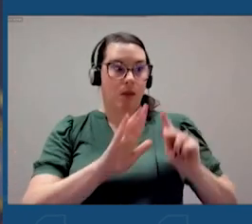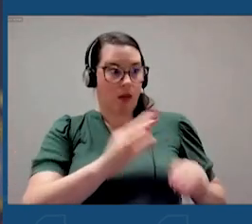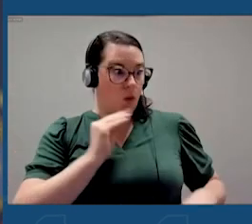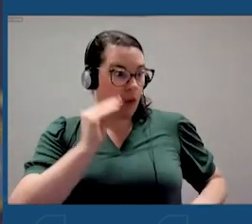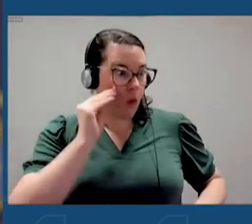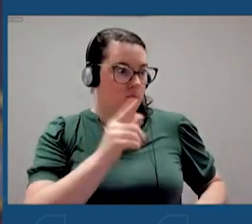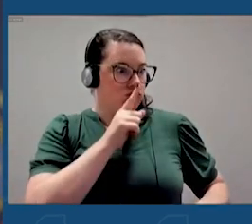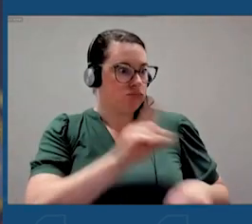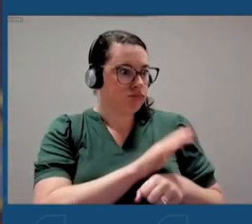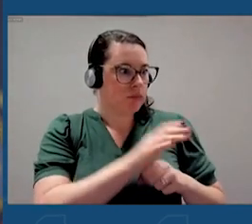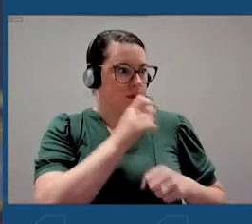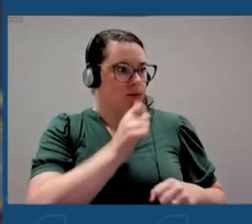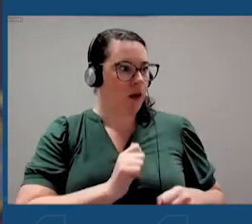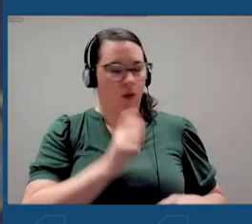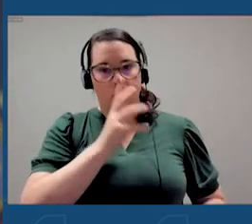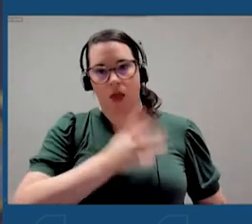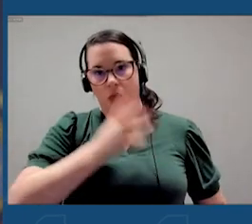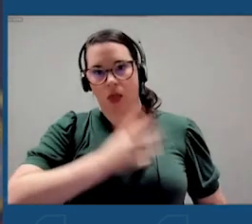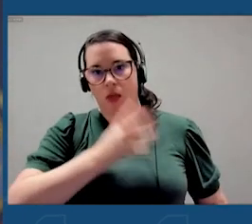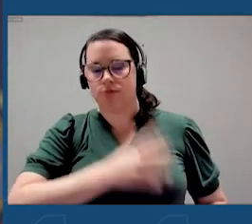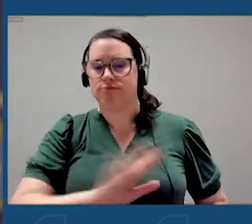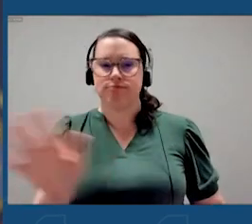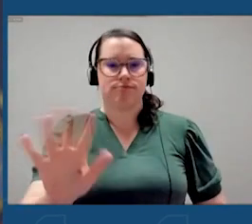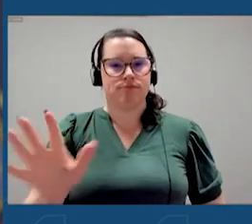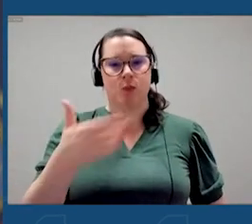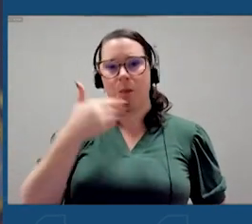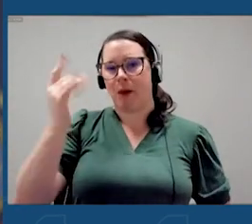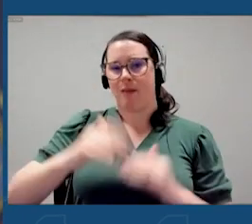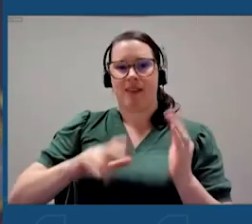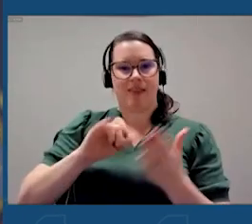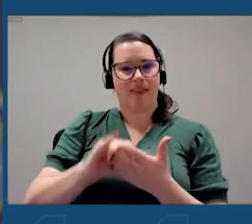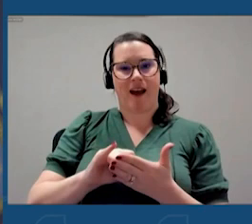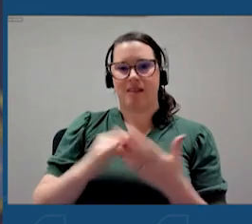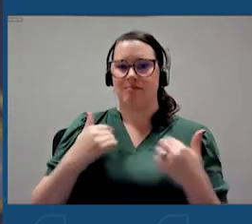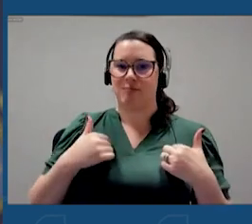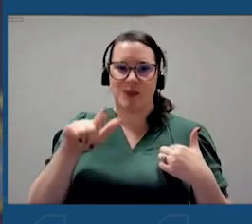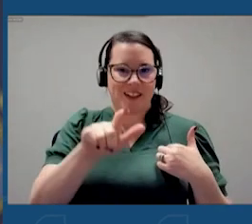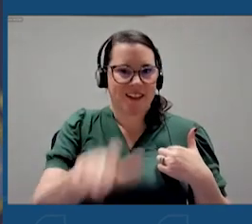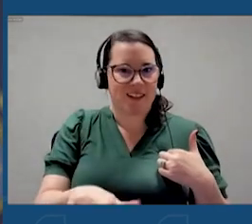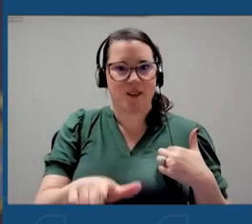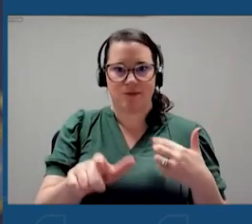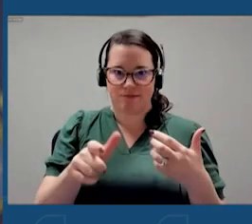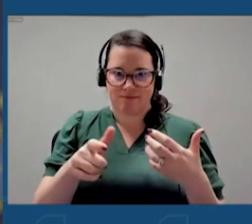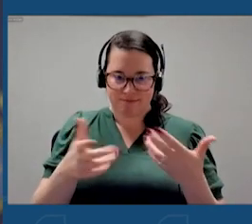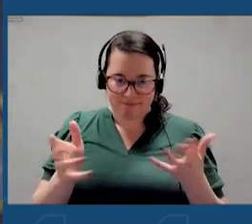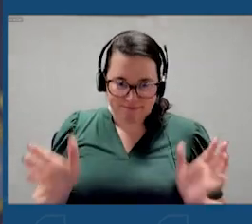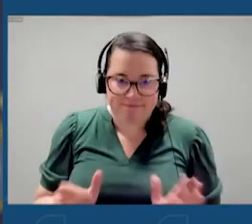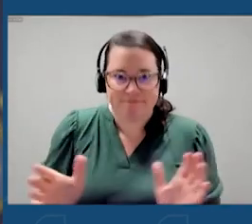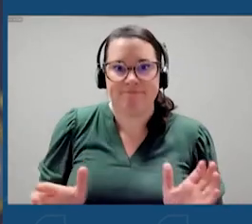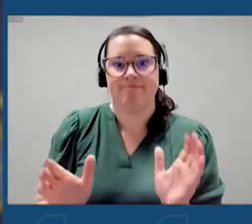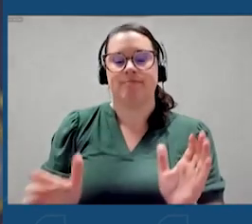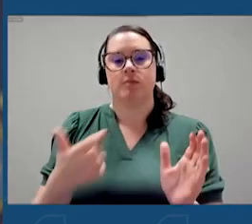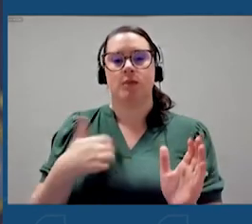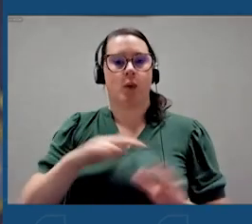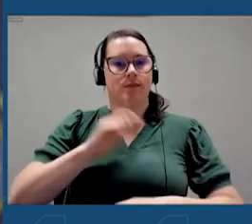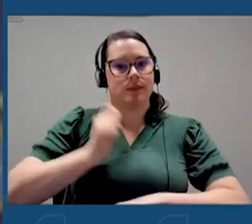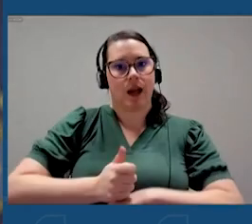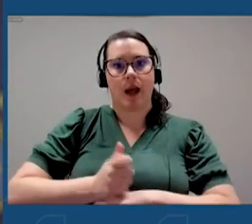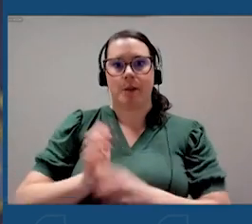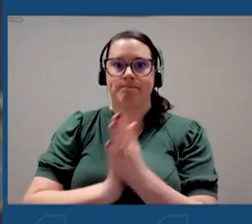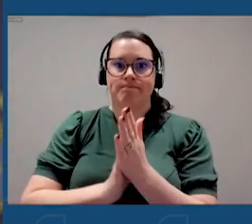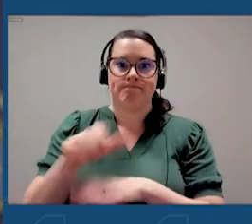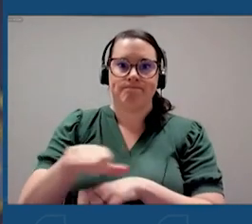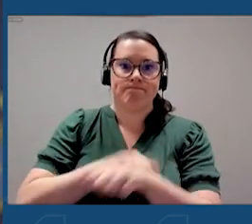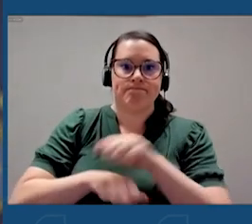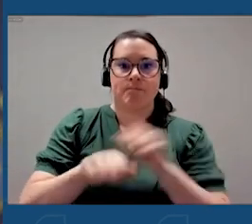we are as a people. We're better than that. So we have put forth an ambitious plan, but